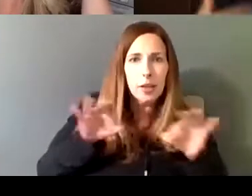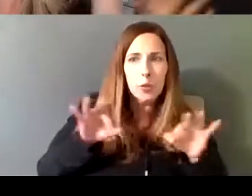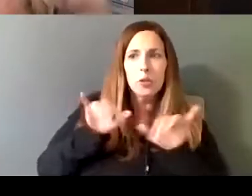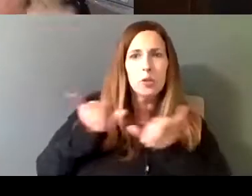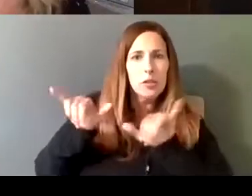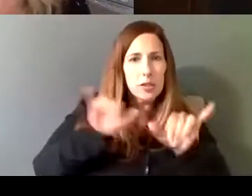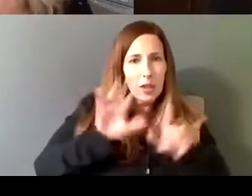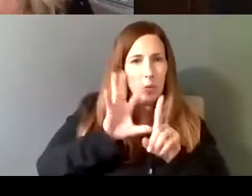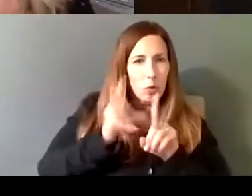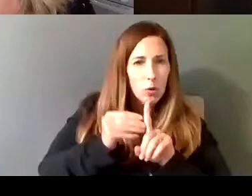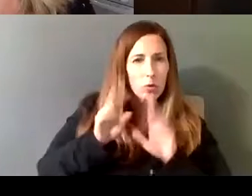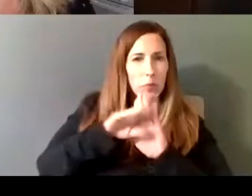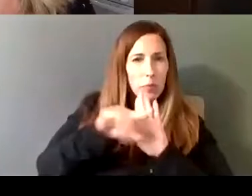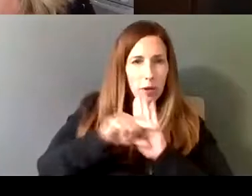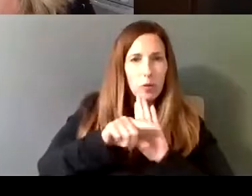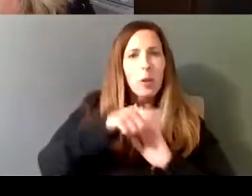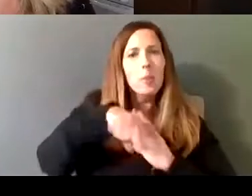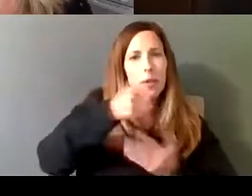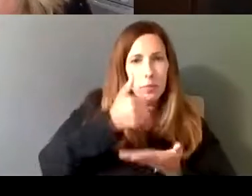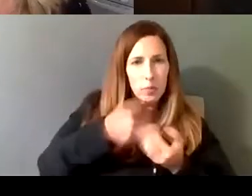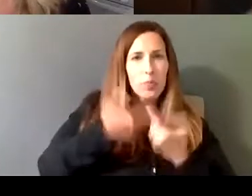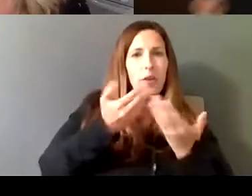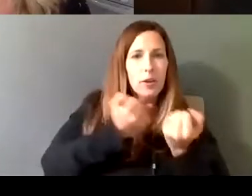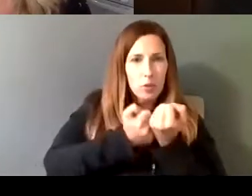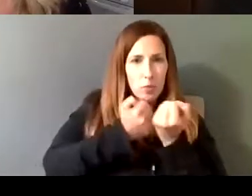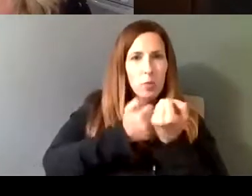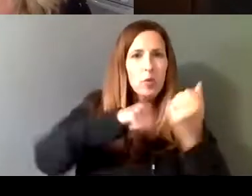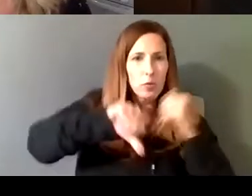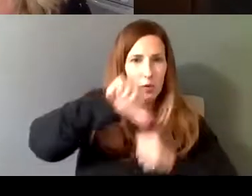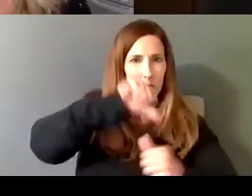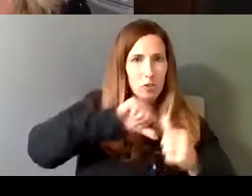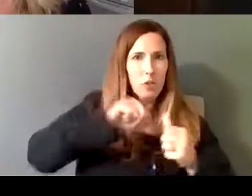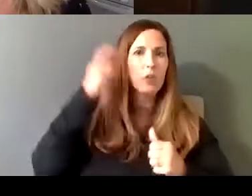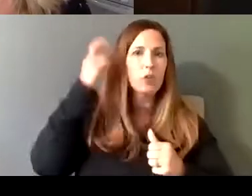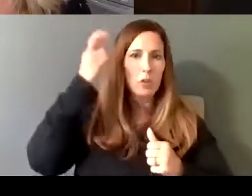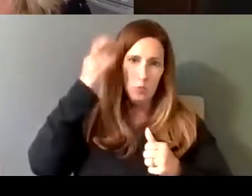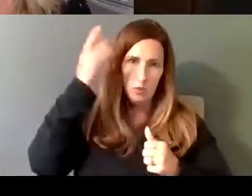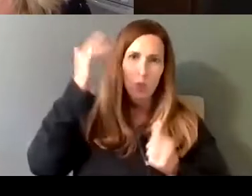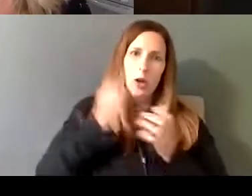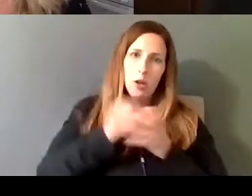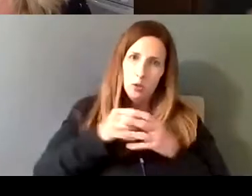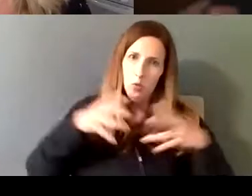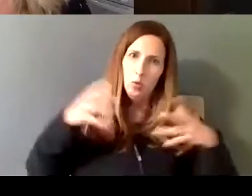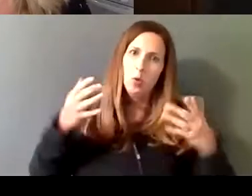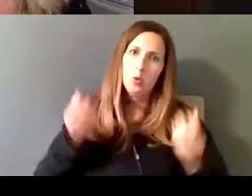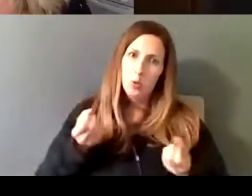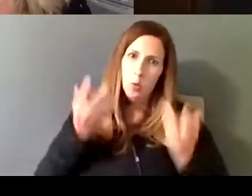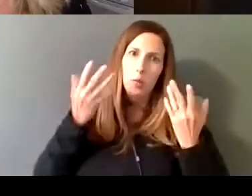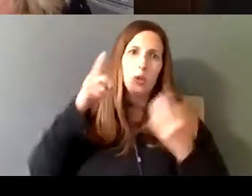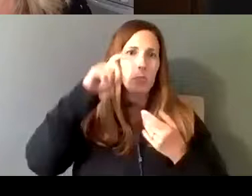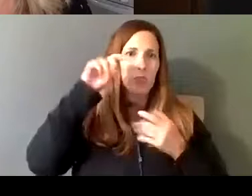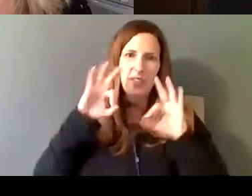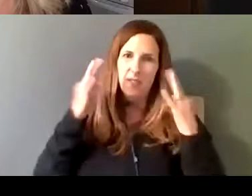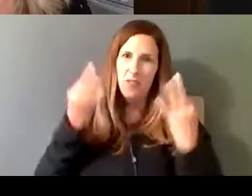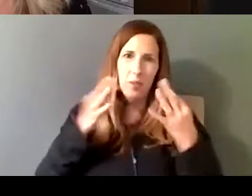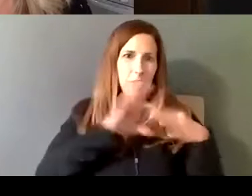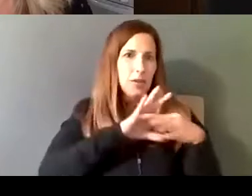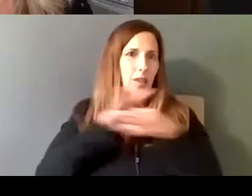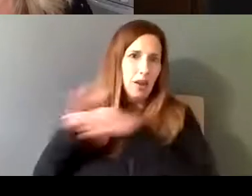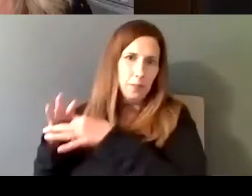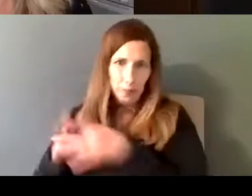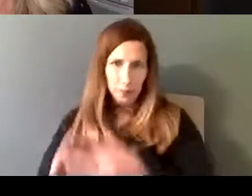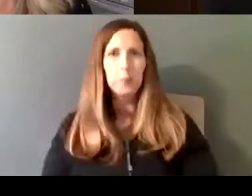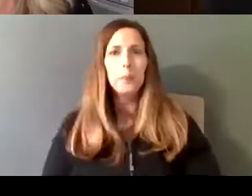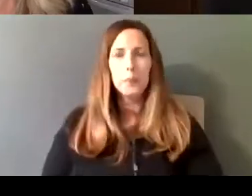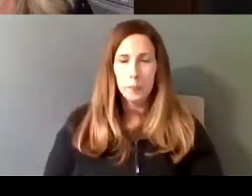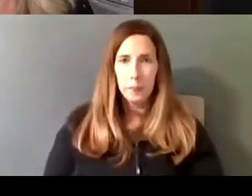they're able to provide support for one another. And so that's why it has grown so much, because of that family tie.